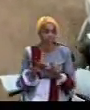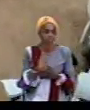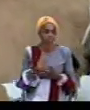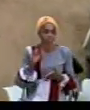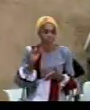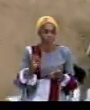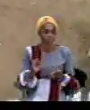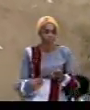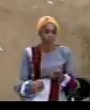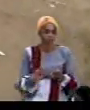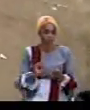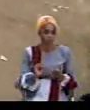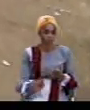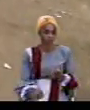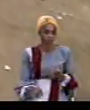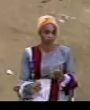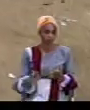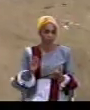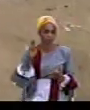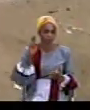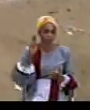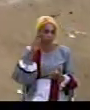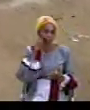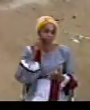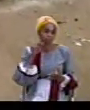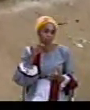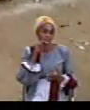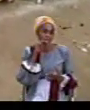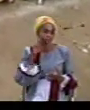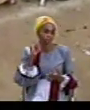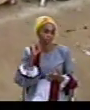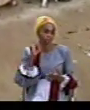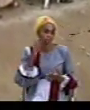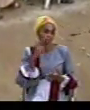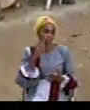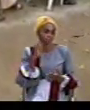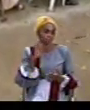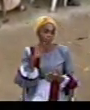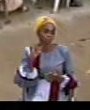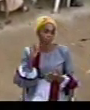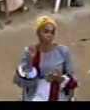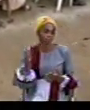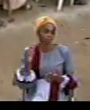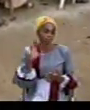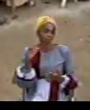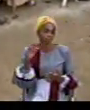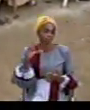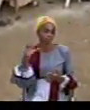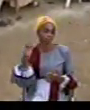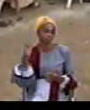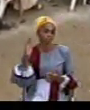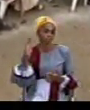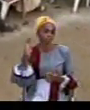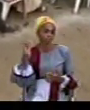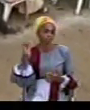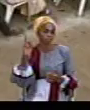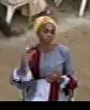Nigeria, Calabar. South Nigeria, Calabar, live.